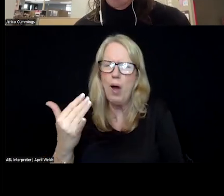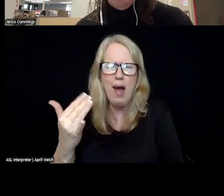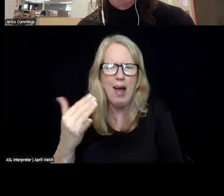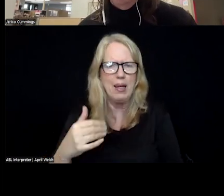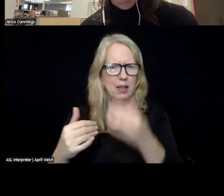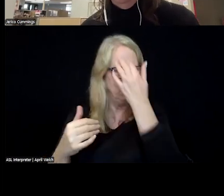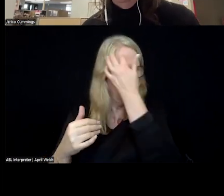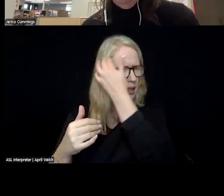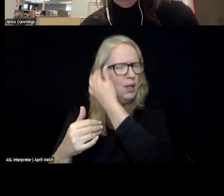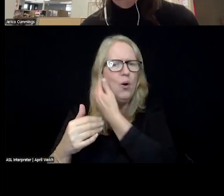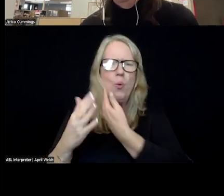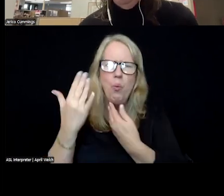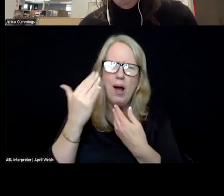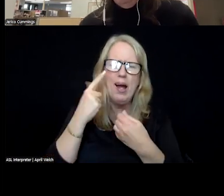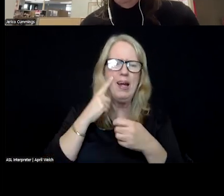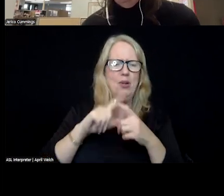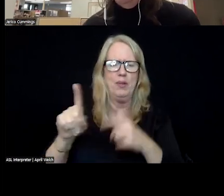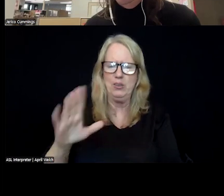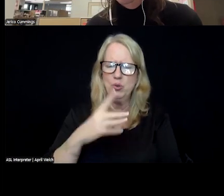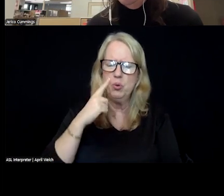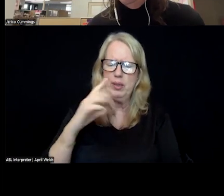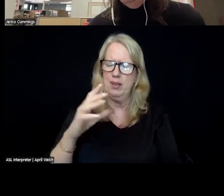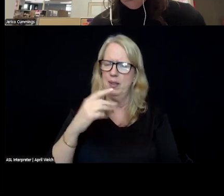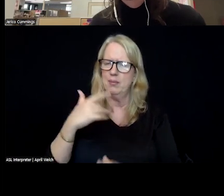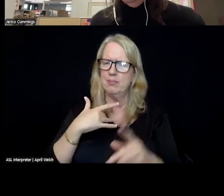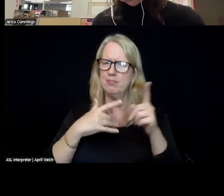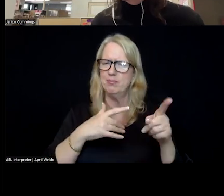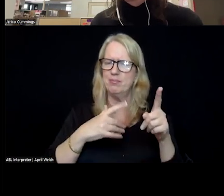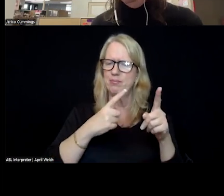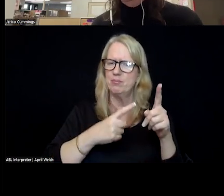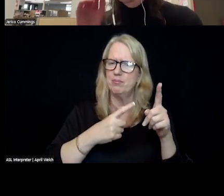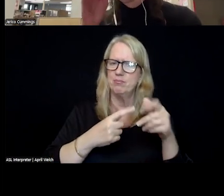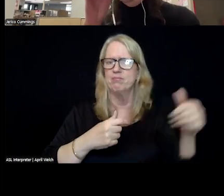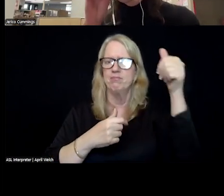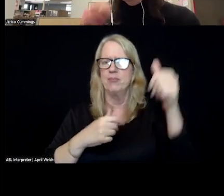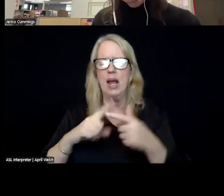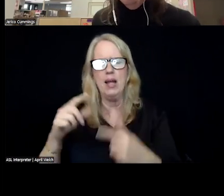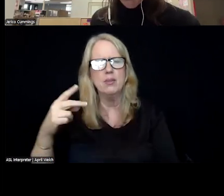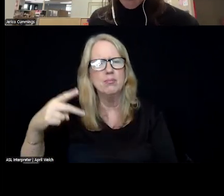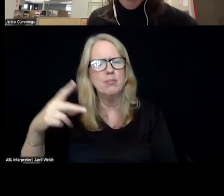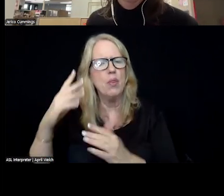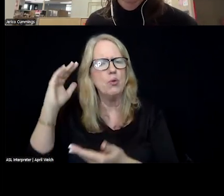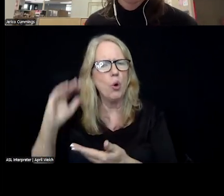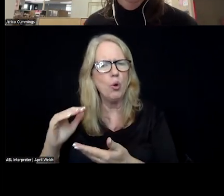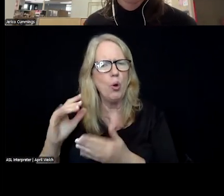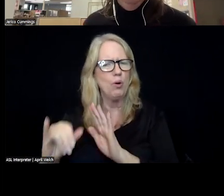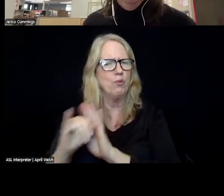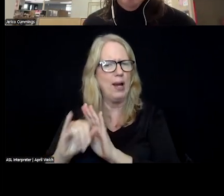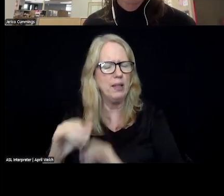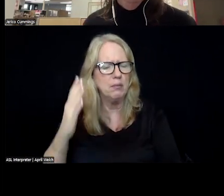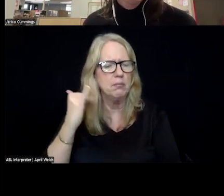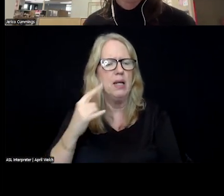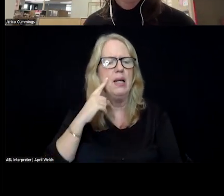folks ranking sexual orientation and gender identity lower? And through some follow-up